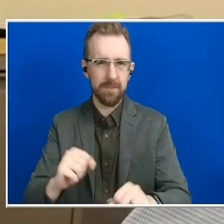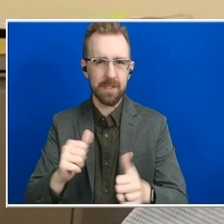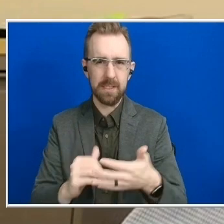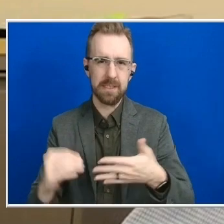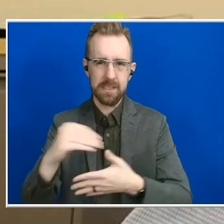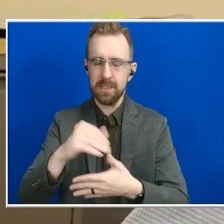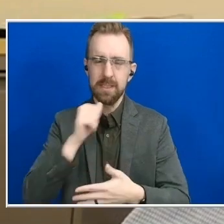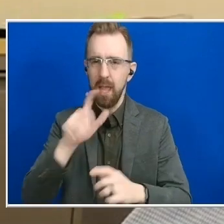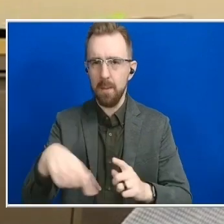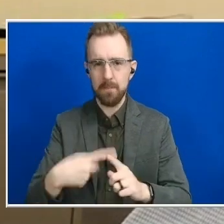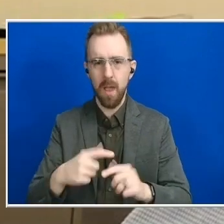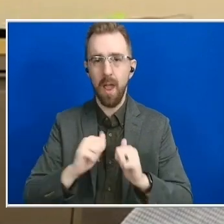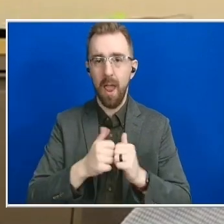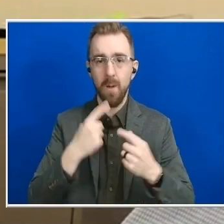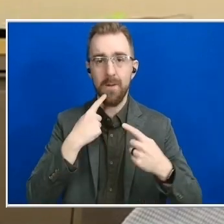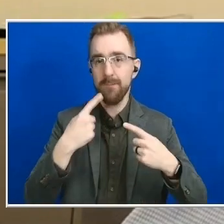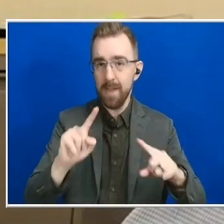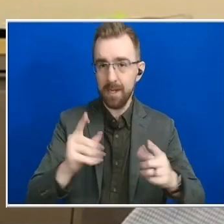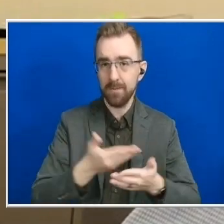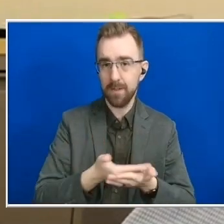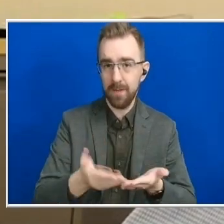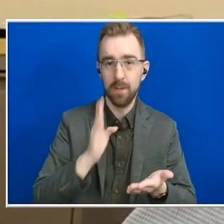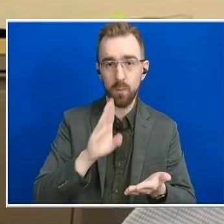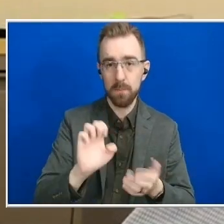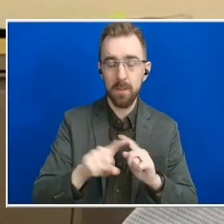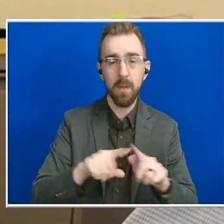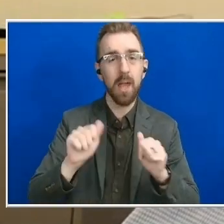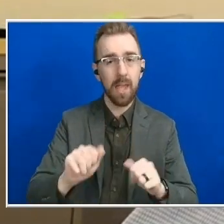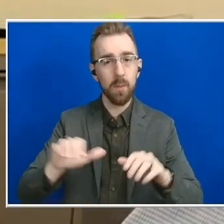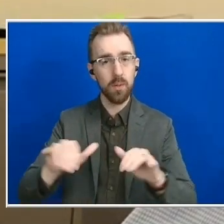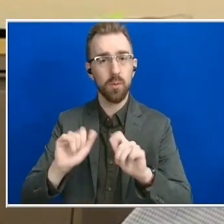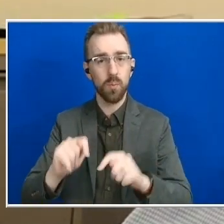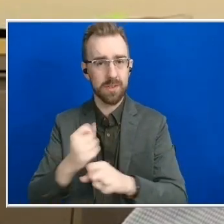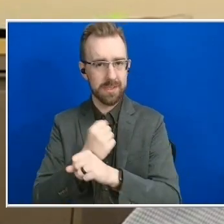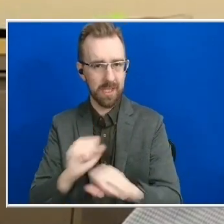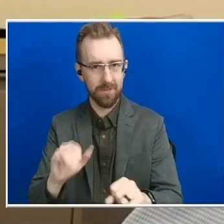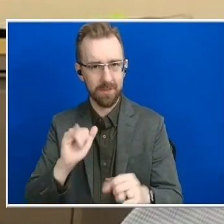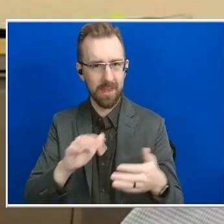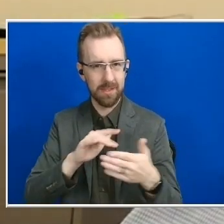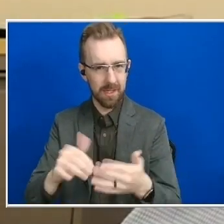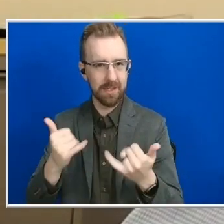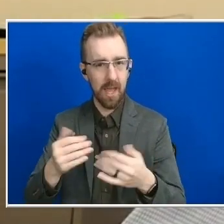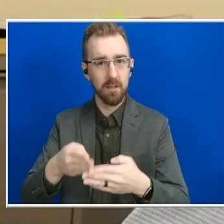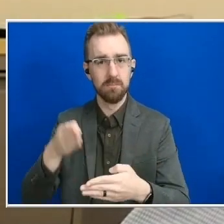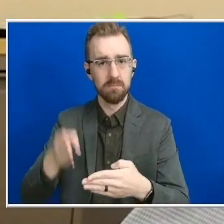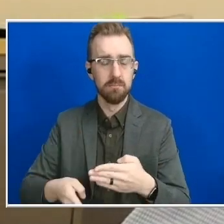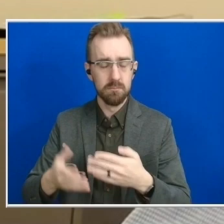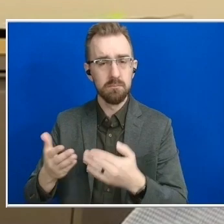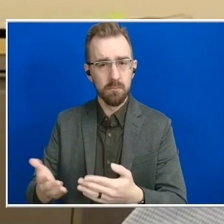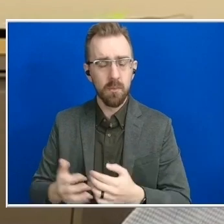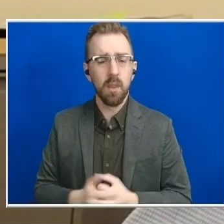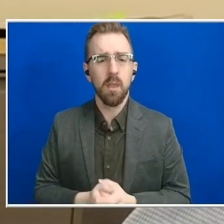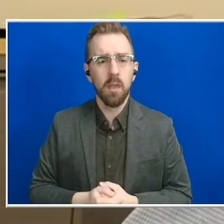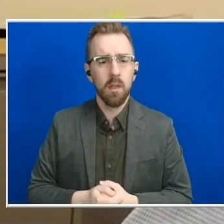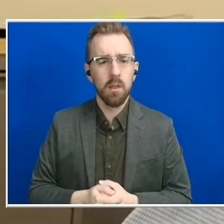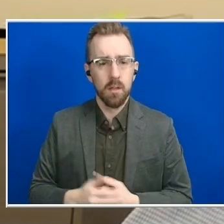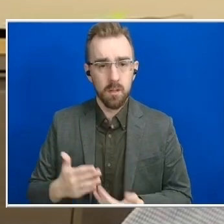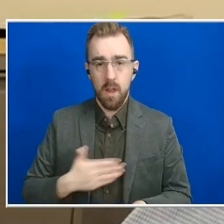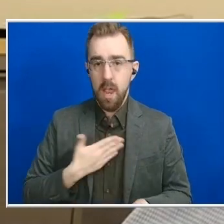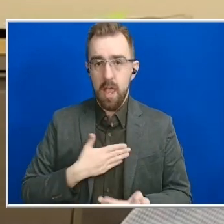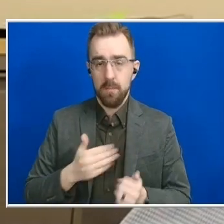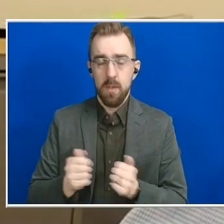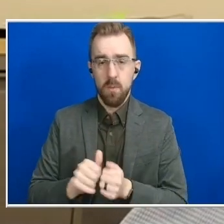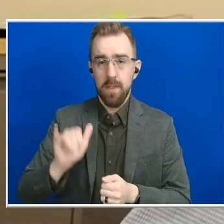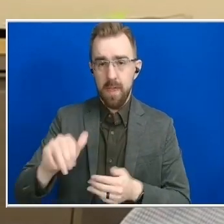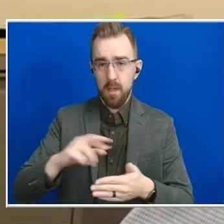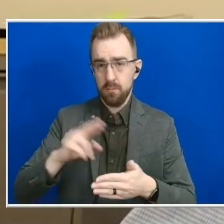how effective a device is, but can it be done safely? So that study's now been completed, and we're very happy with the